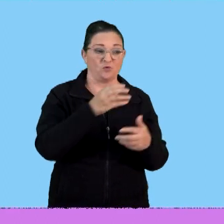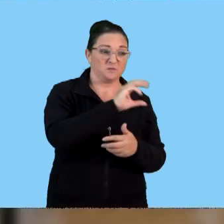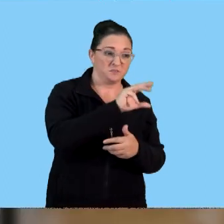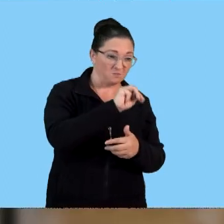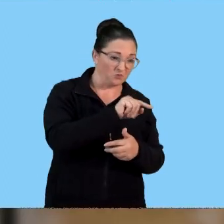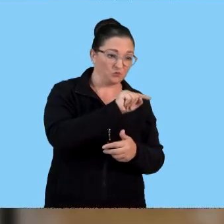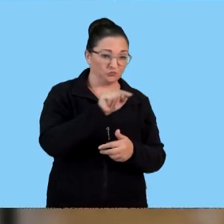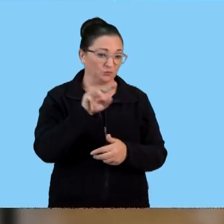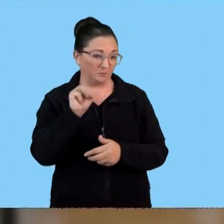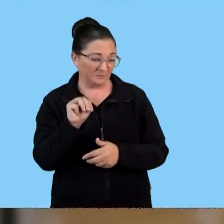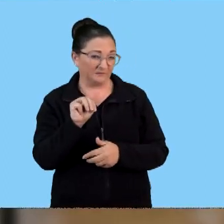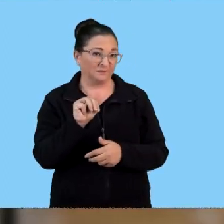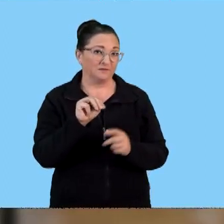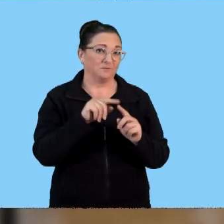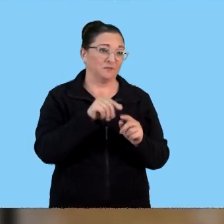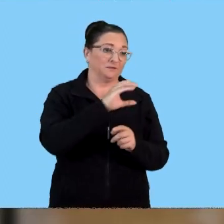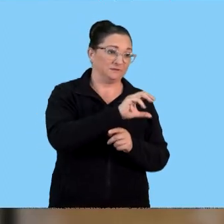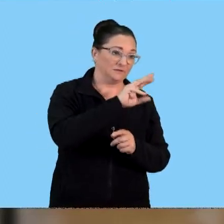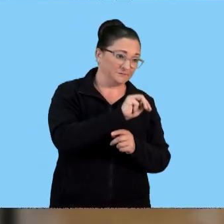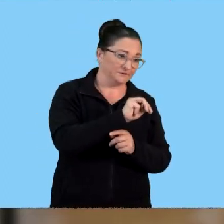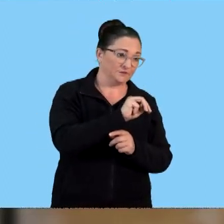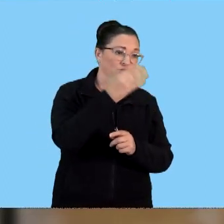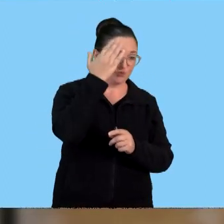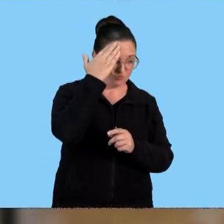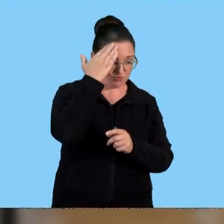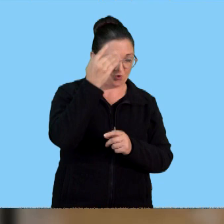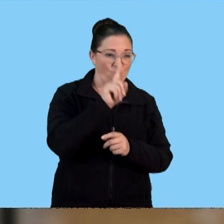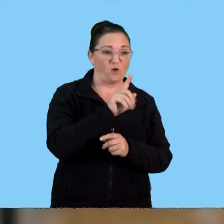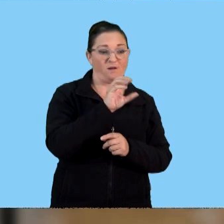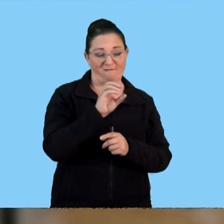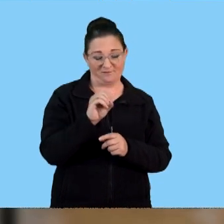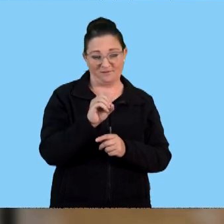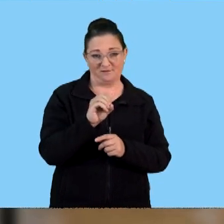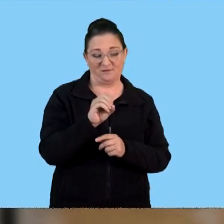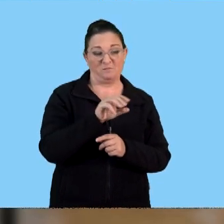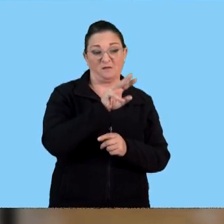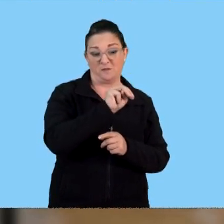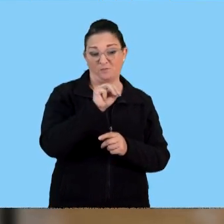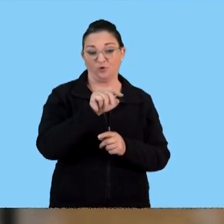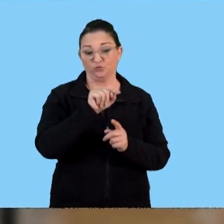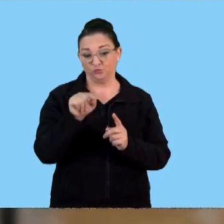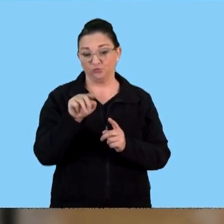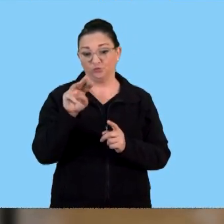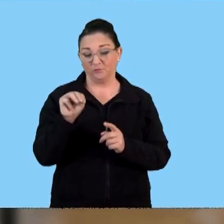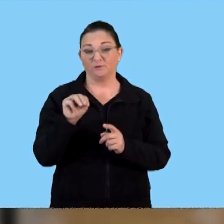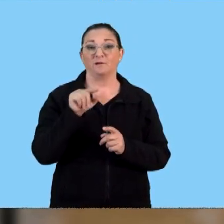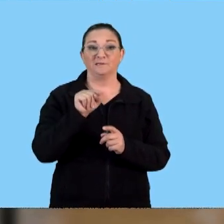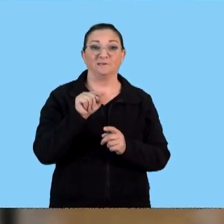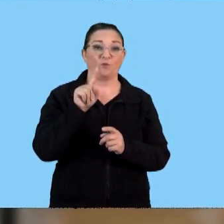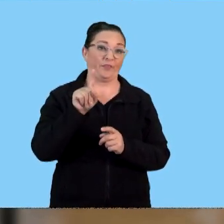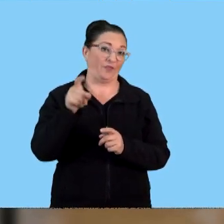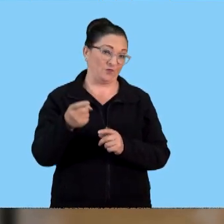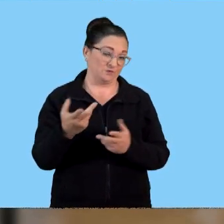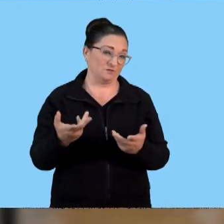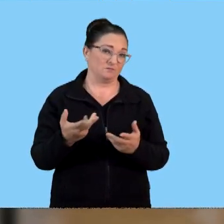example, centimeters into meters. And you know, from centimeters to meters, conversion factor 100. Millimeters to meters,